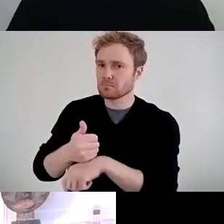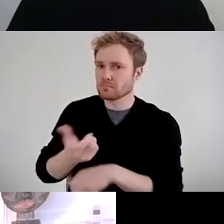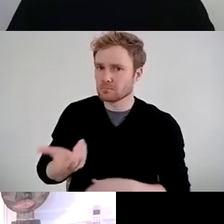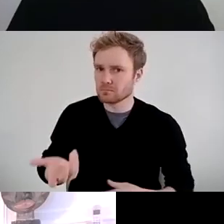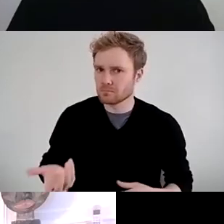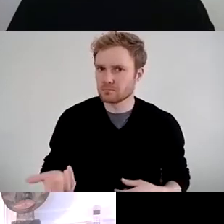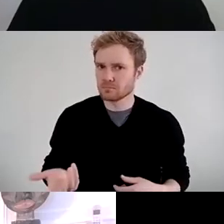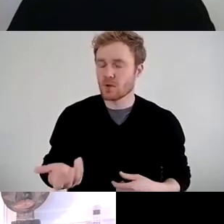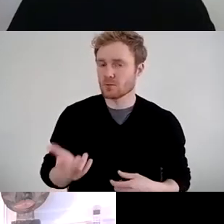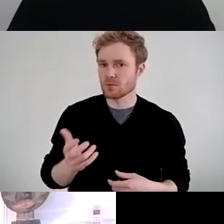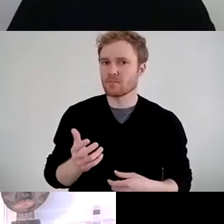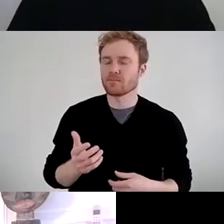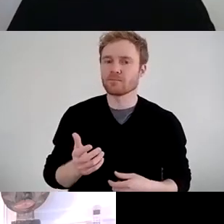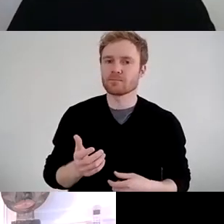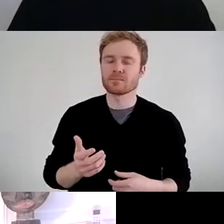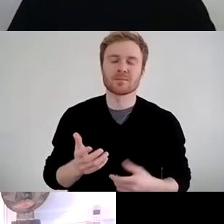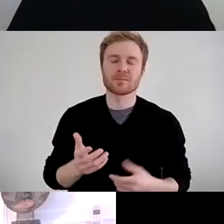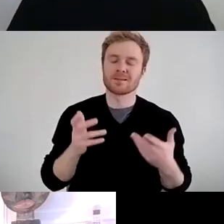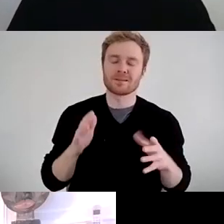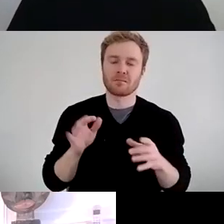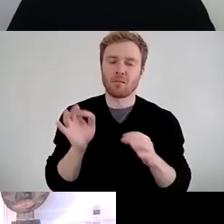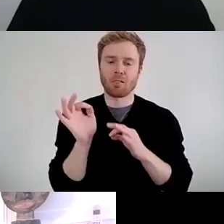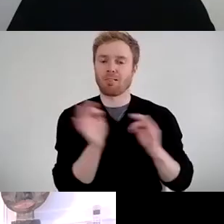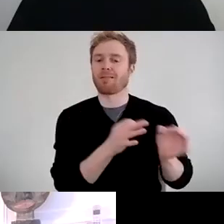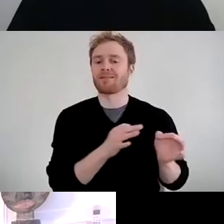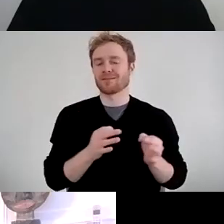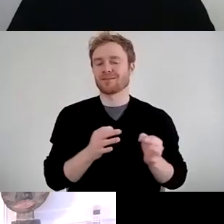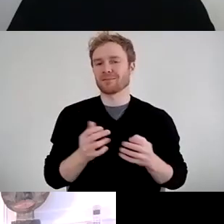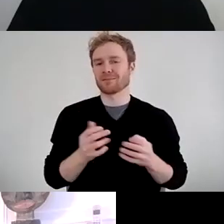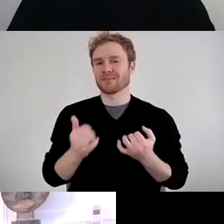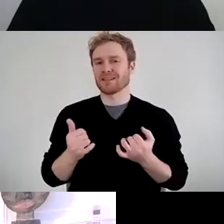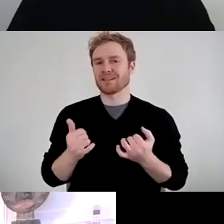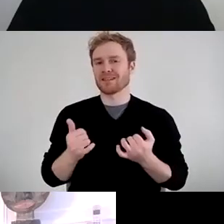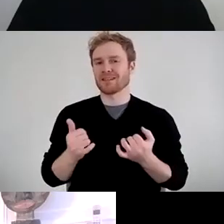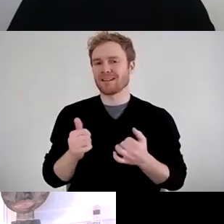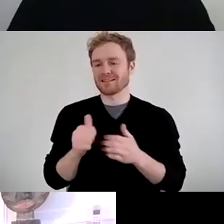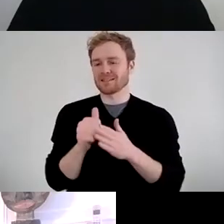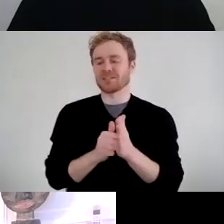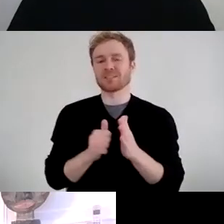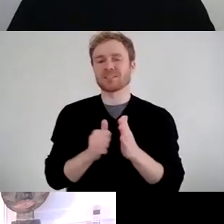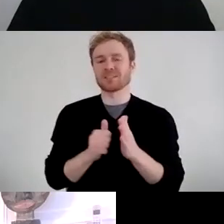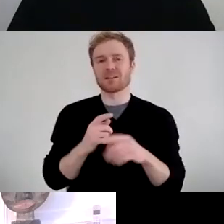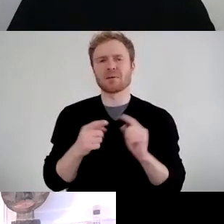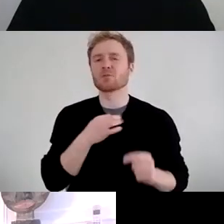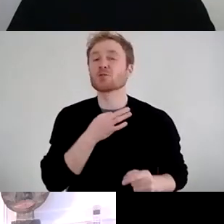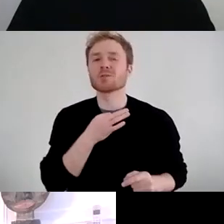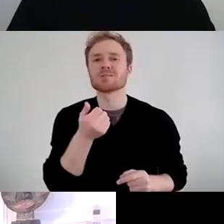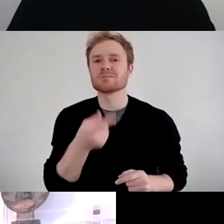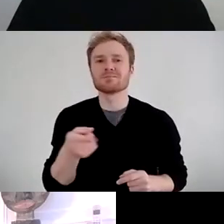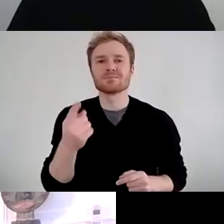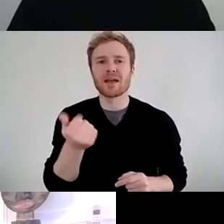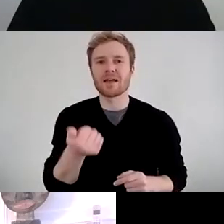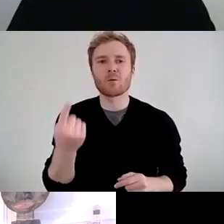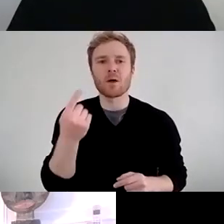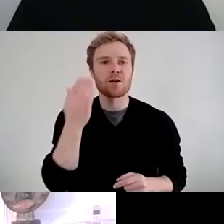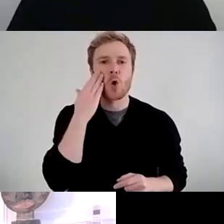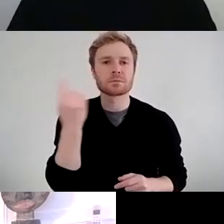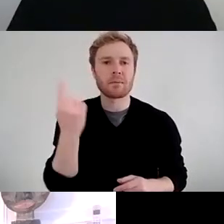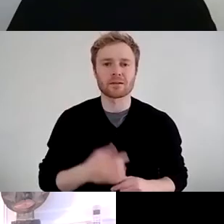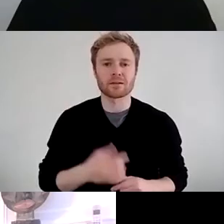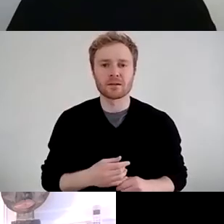certainly take your lead on it. I do know this, that they are out there soliciting foundations to raise the money